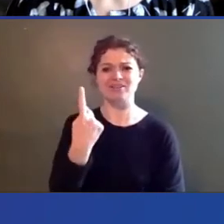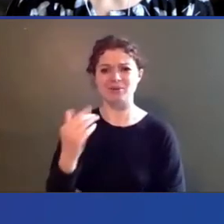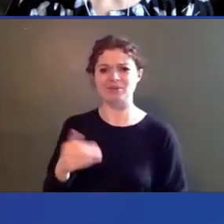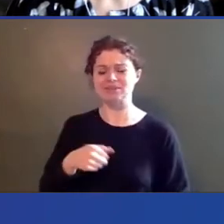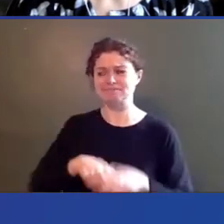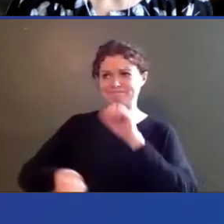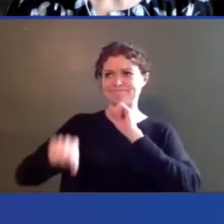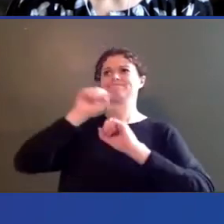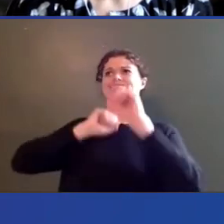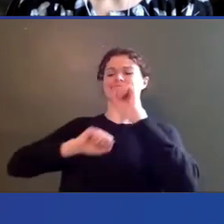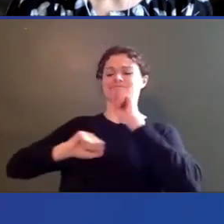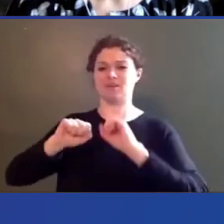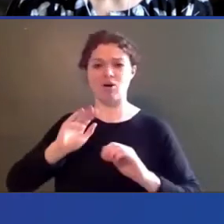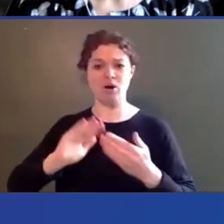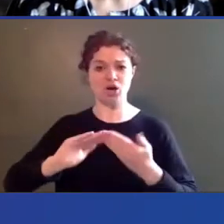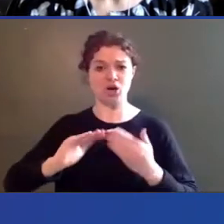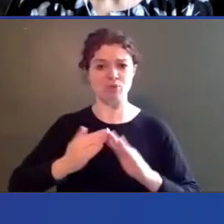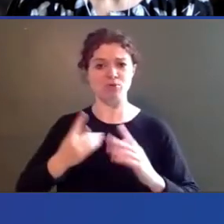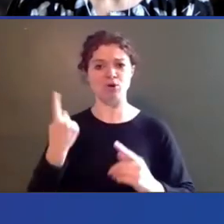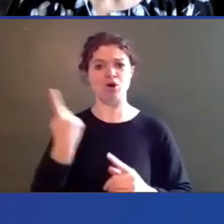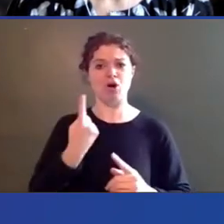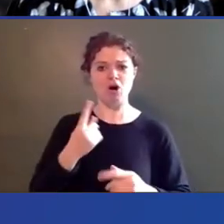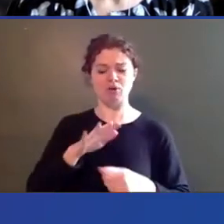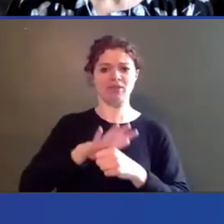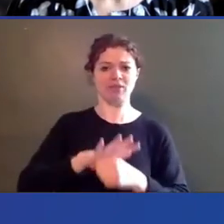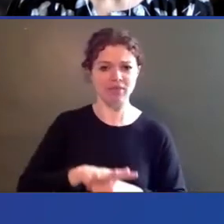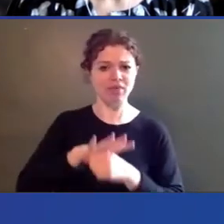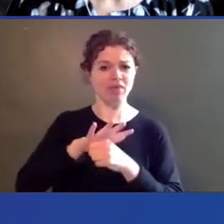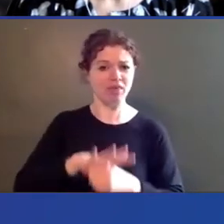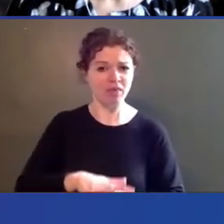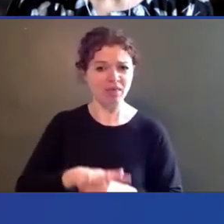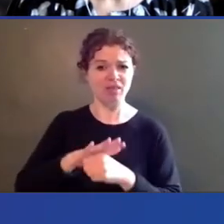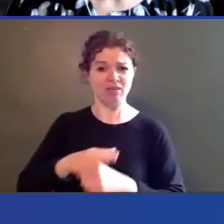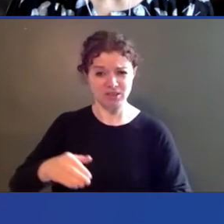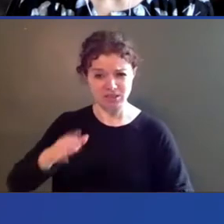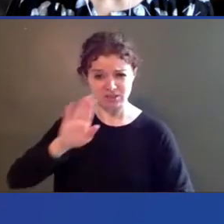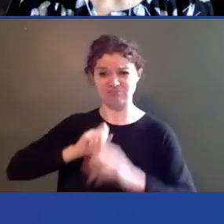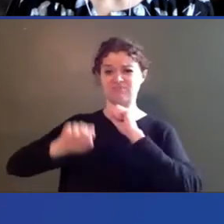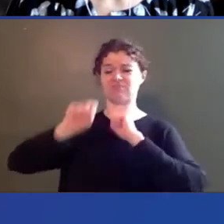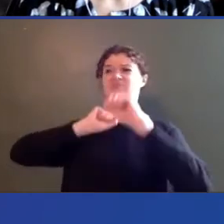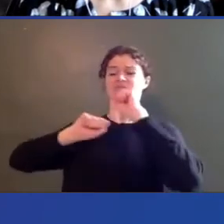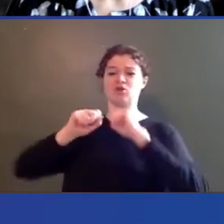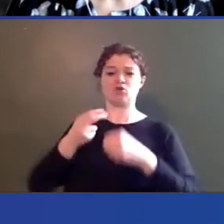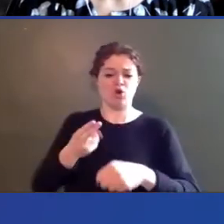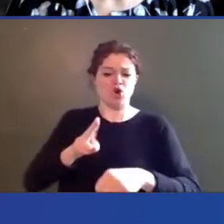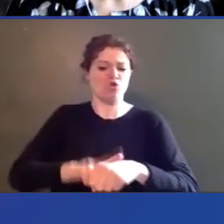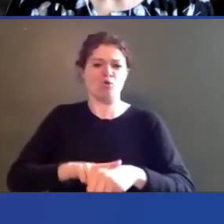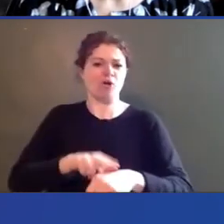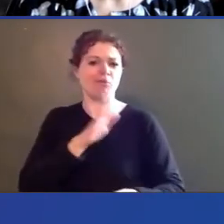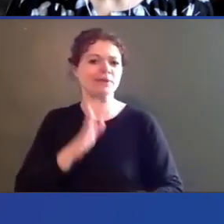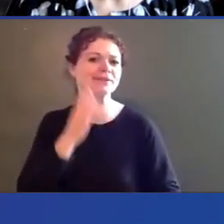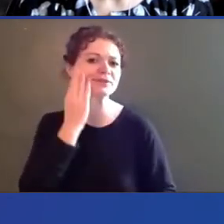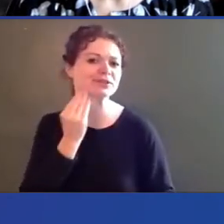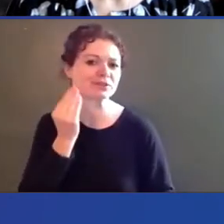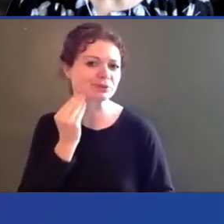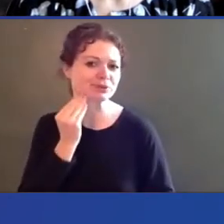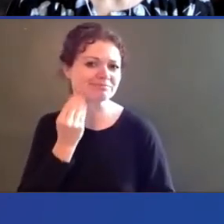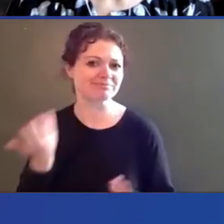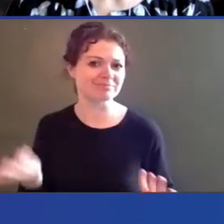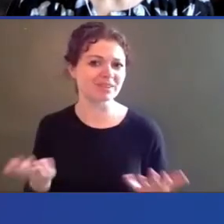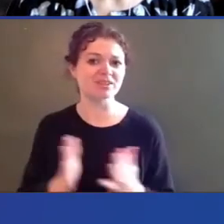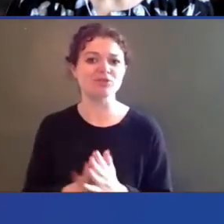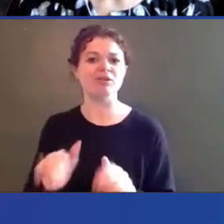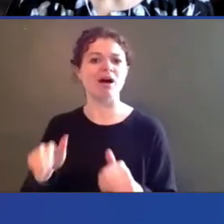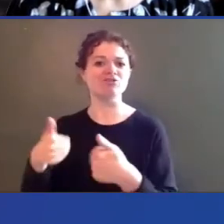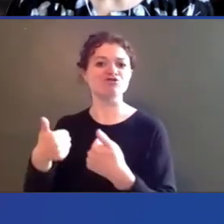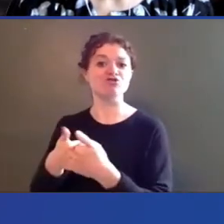stabilize our community because our community has never known normalcy. So that was a challenging part. And the other side of the coin is